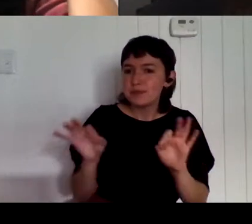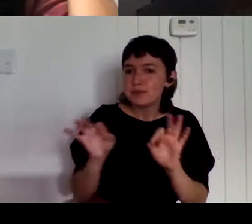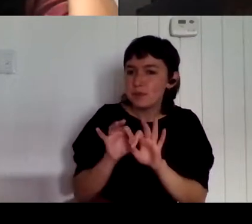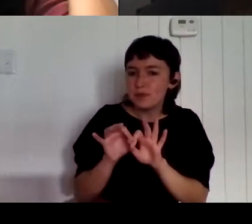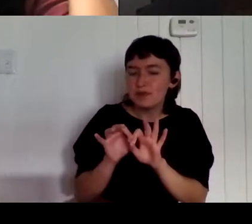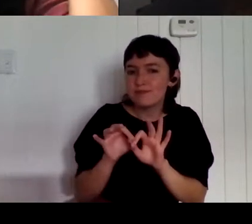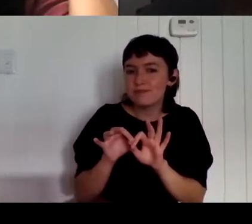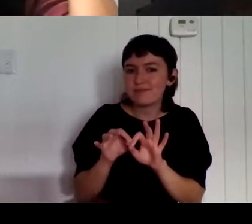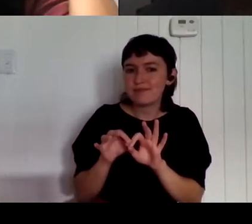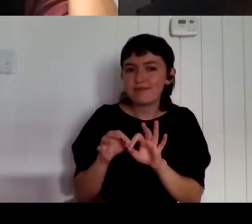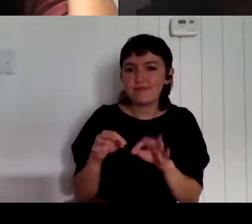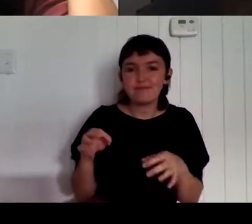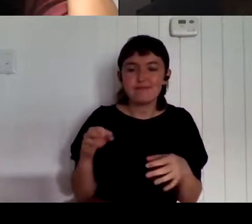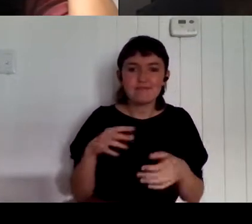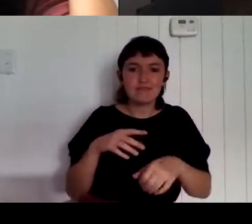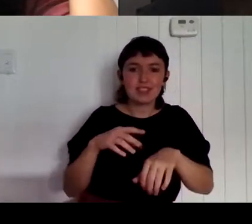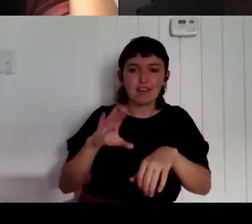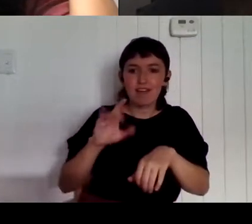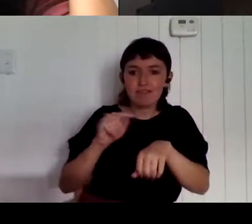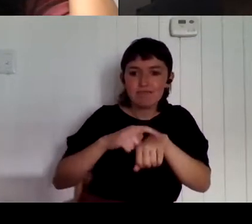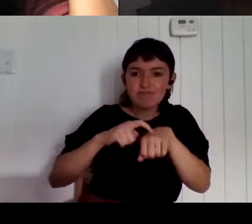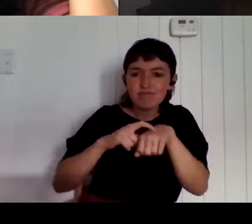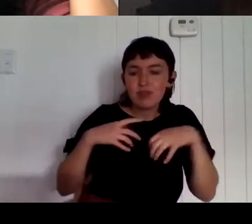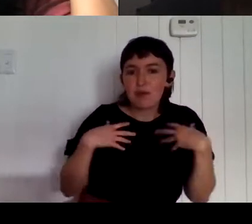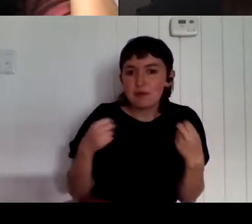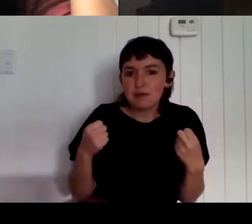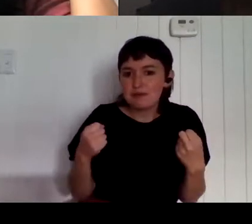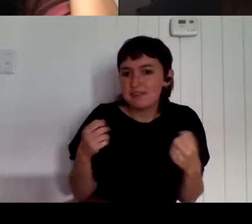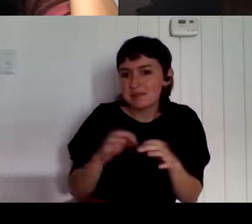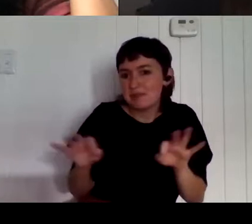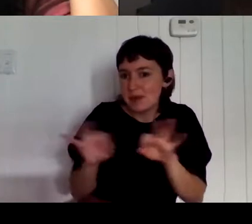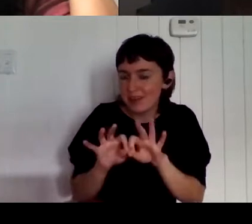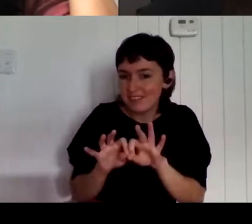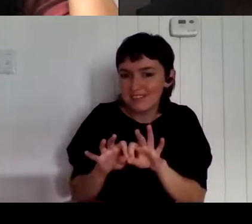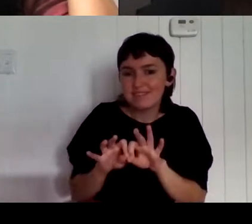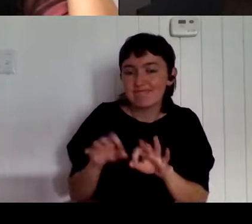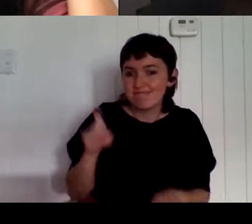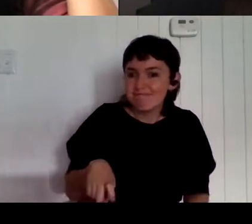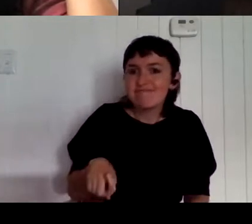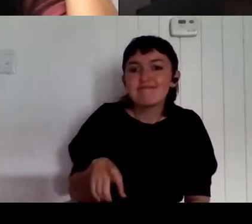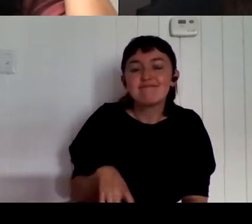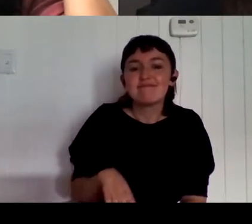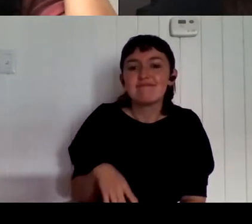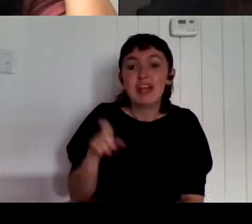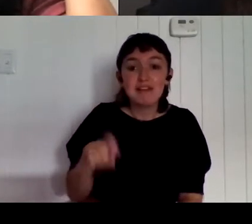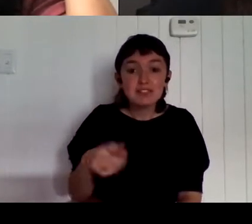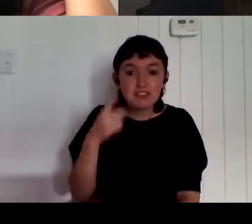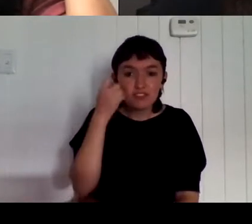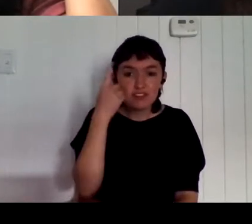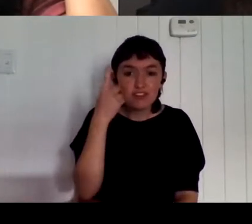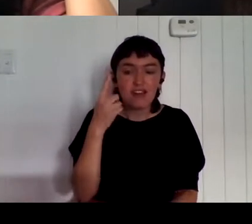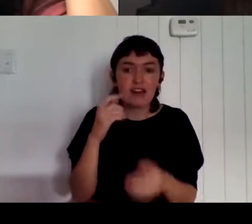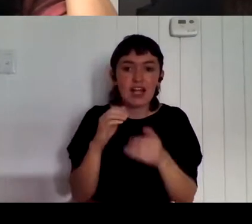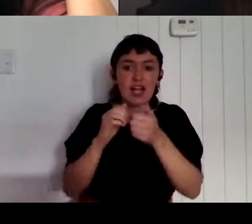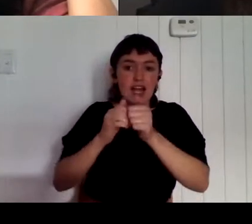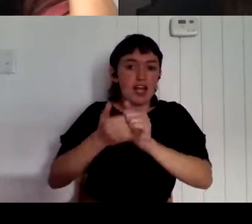wounds heal. You have to heal your wounds. You have to understand how they're healing. And that's why we